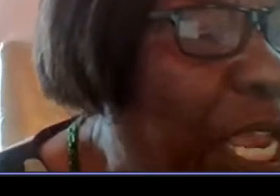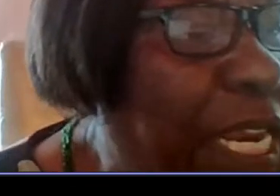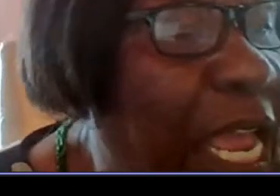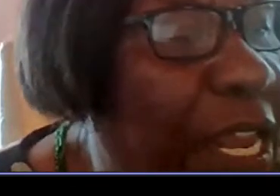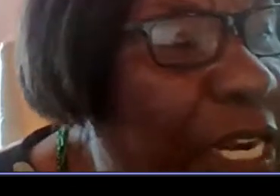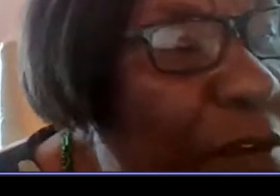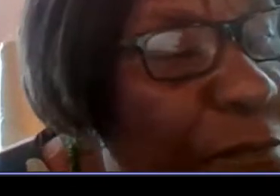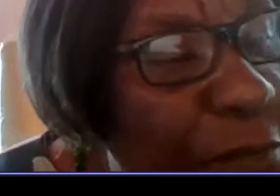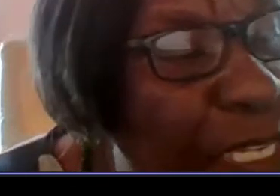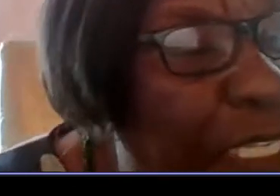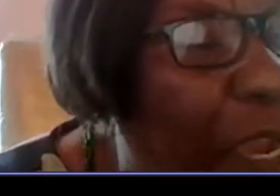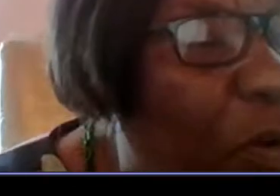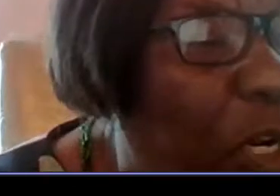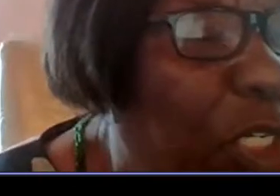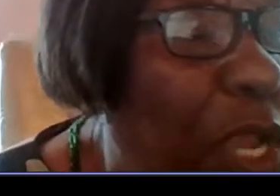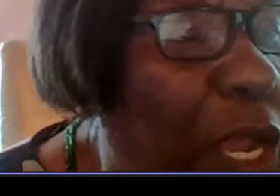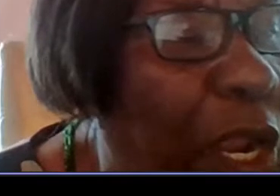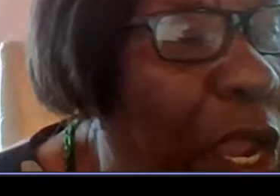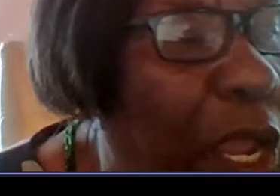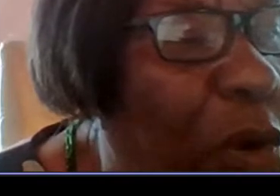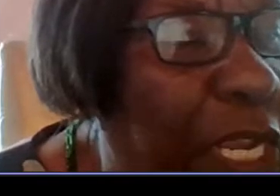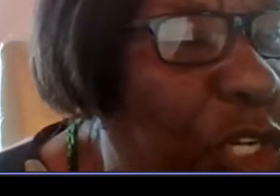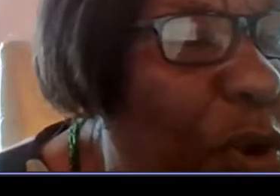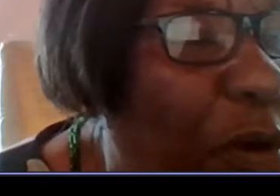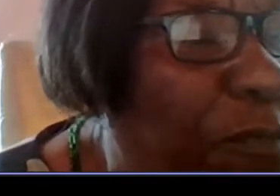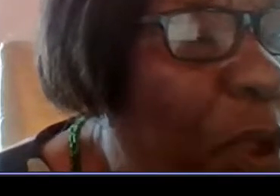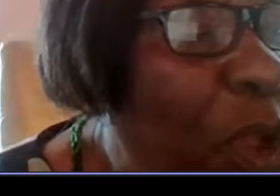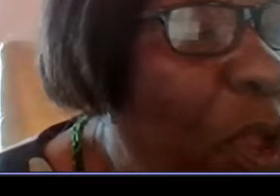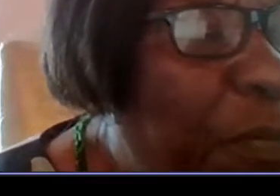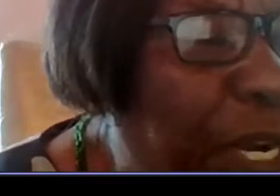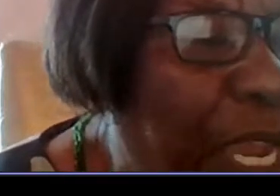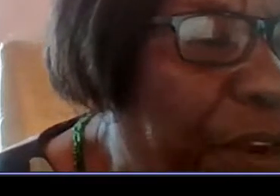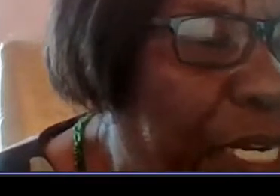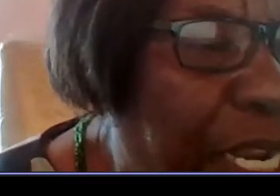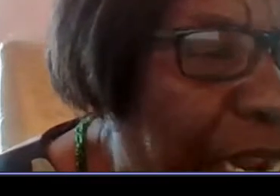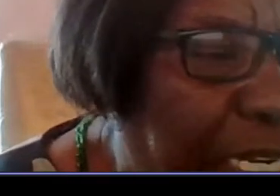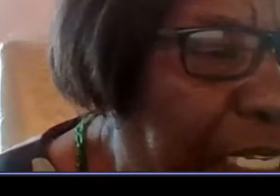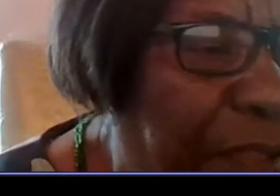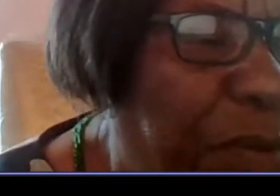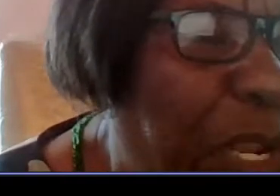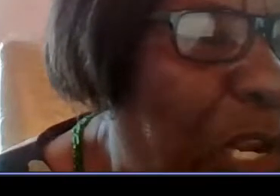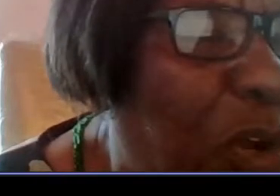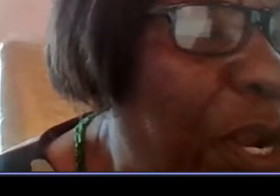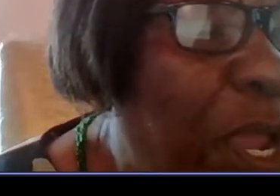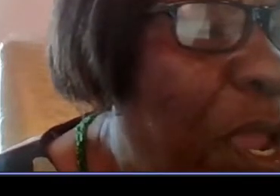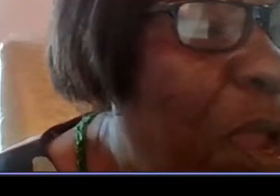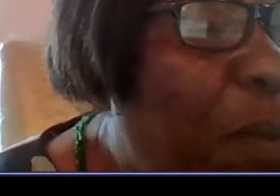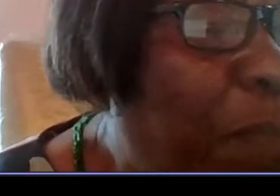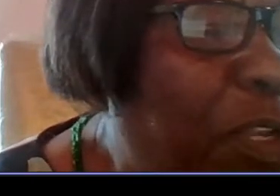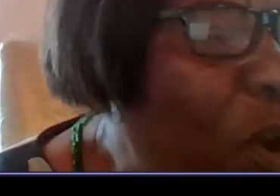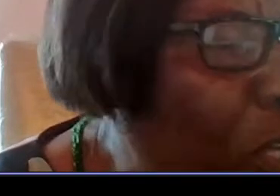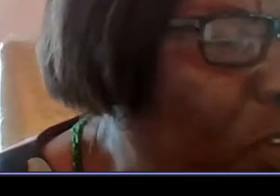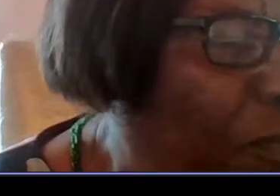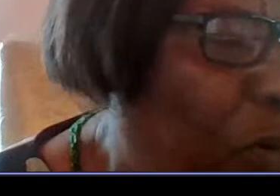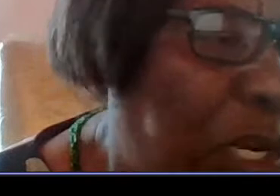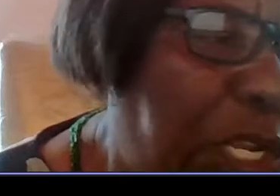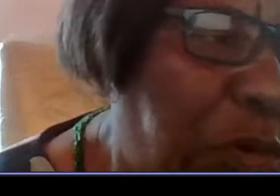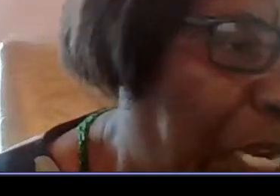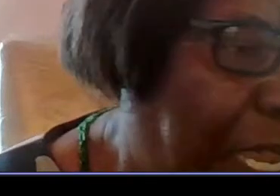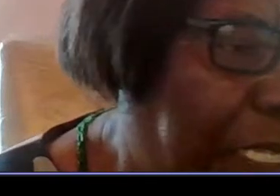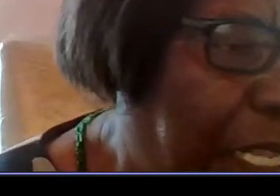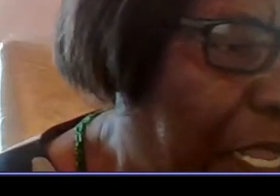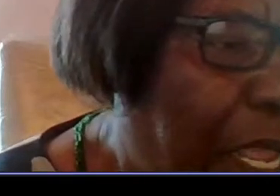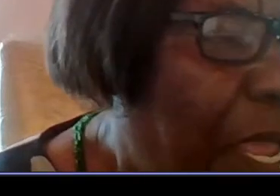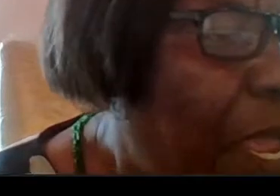2019-2020, which had a ring-fenced allocation of 397 million, but not